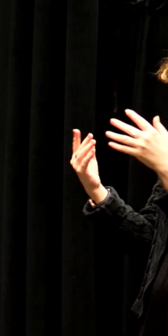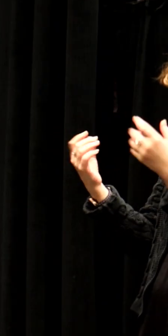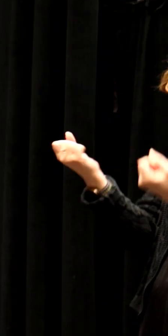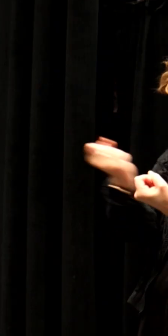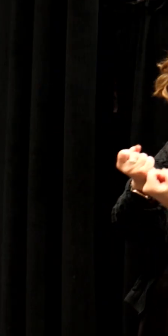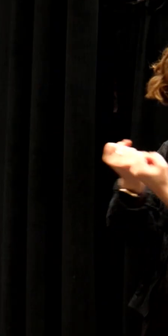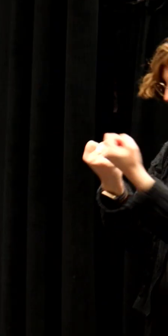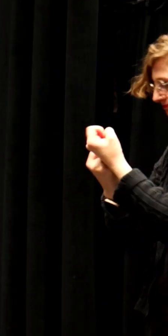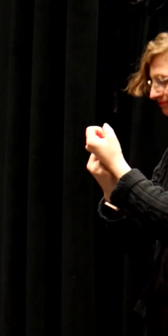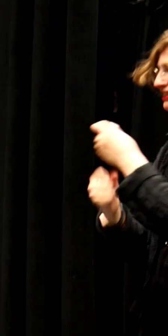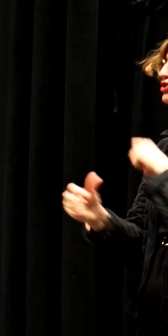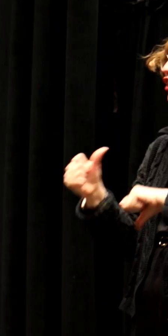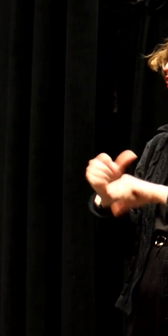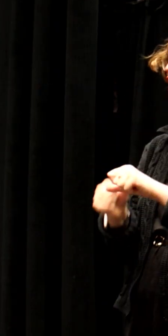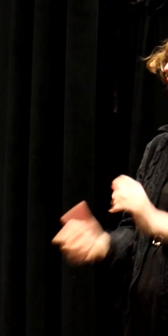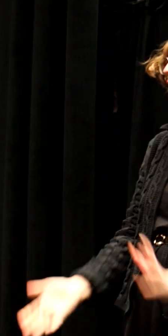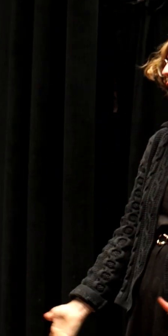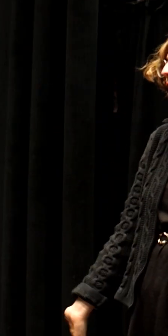It is what it is, but